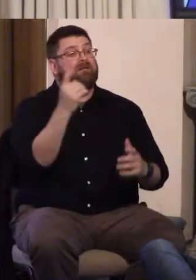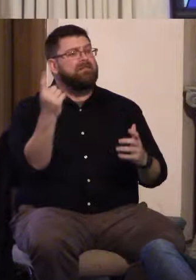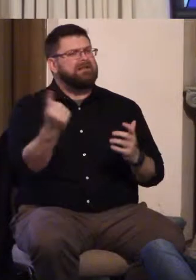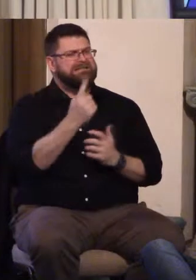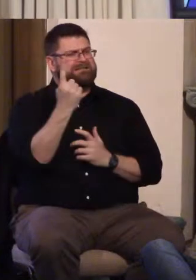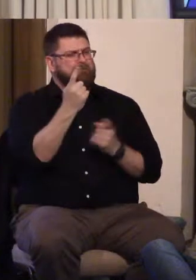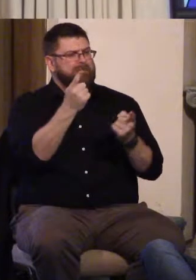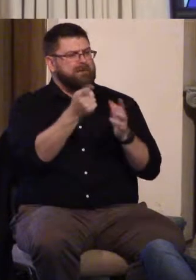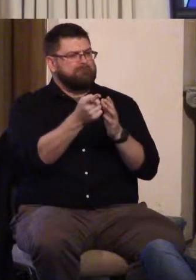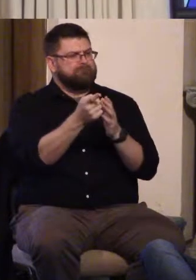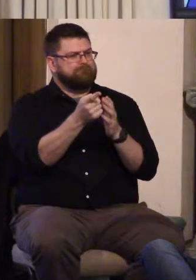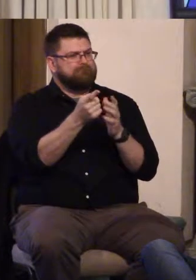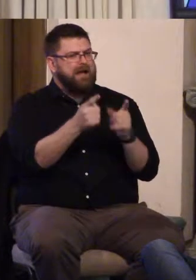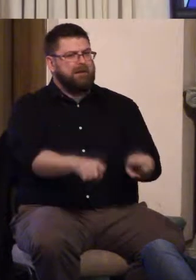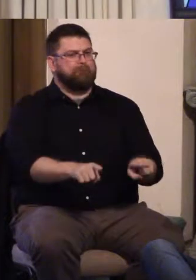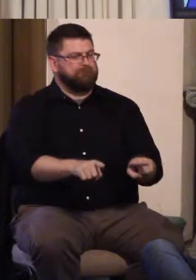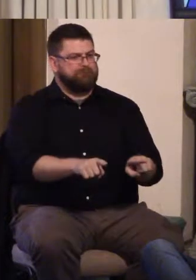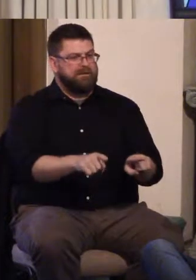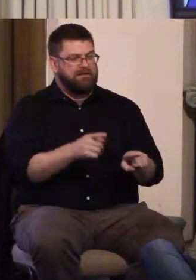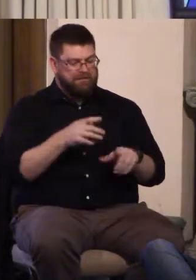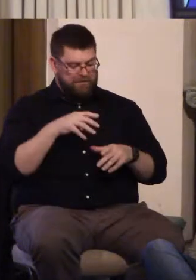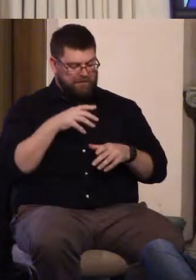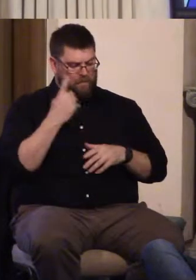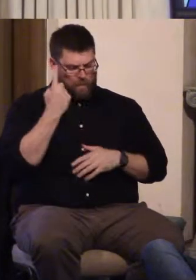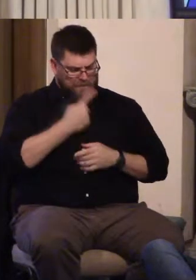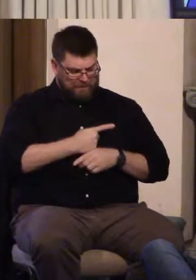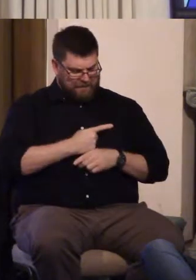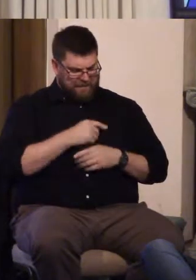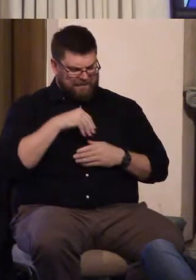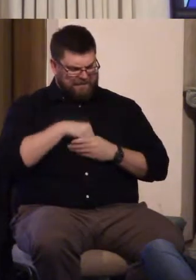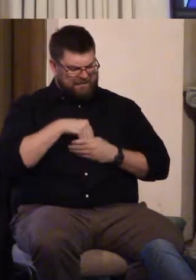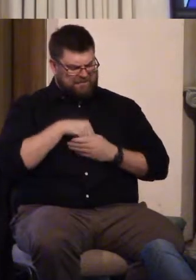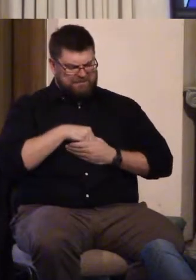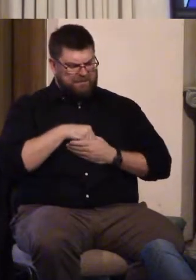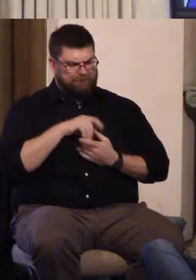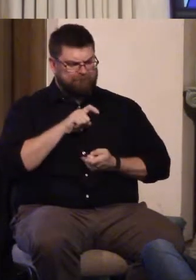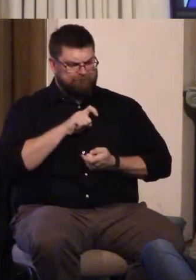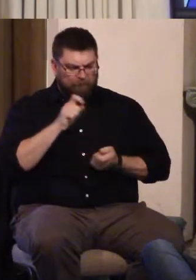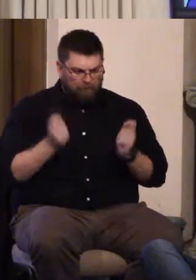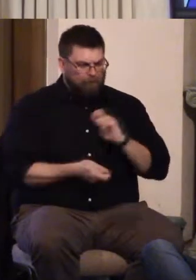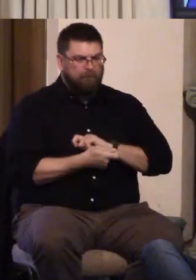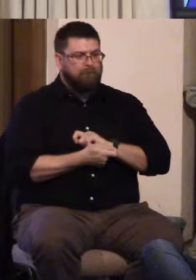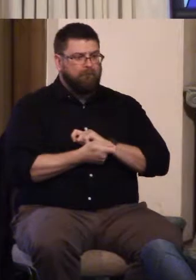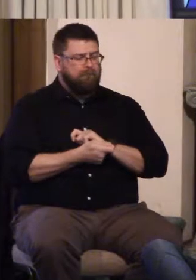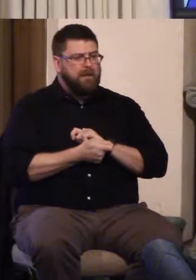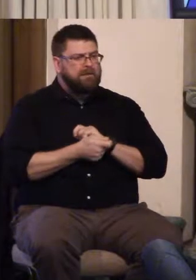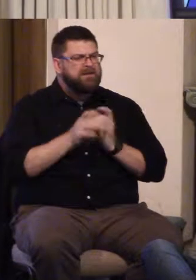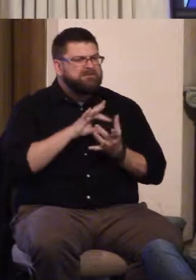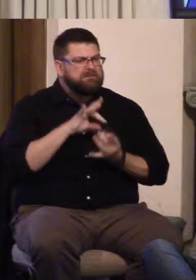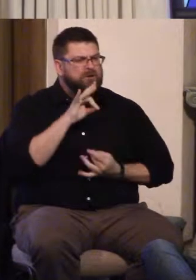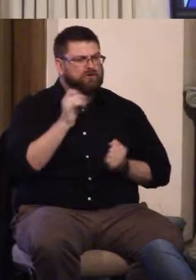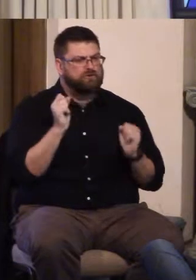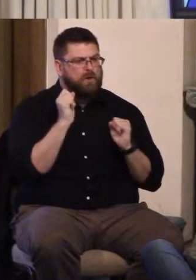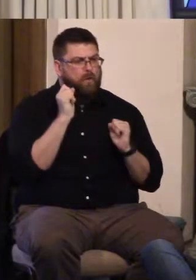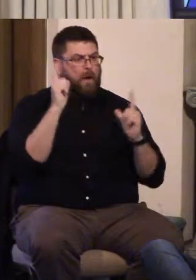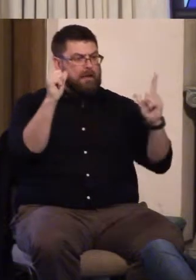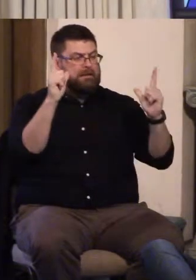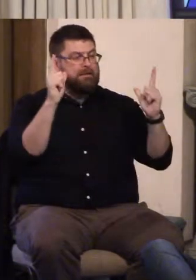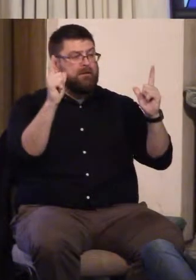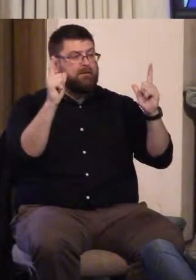And something happened. Something shifted inside of me one day. It was like this spiritual awakening where I